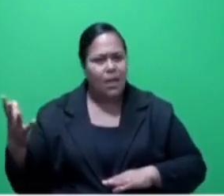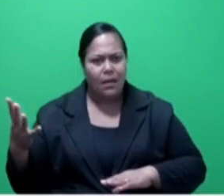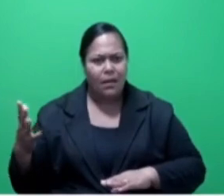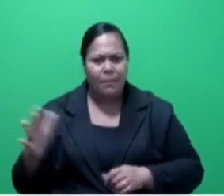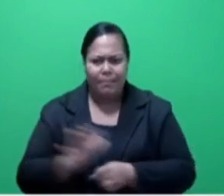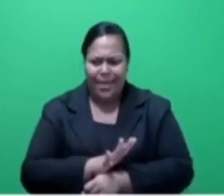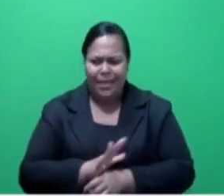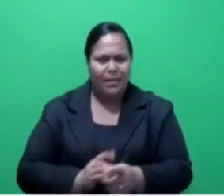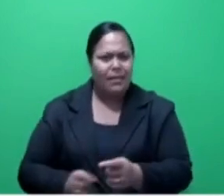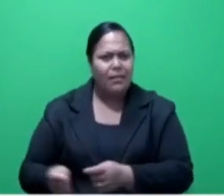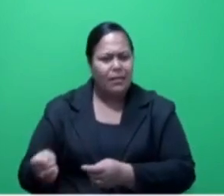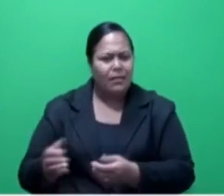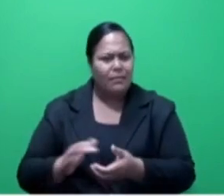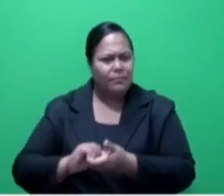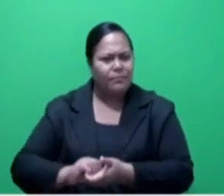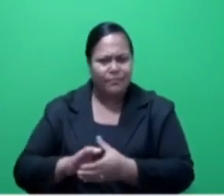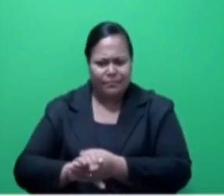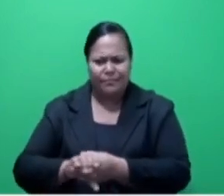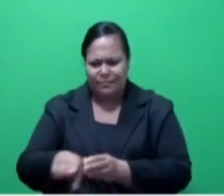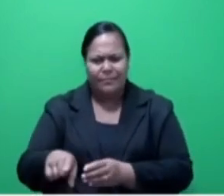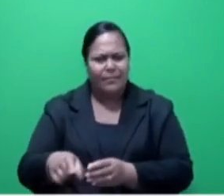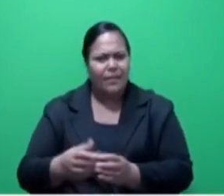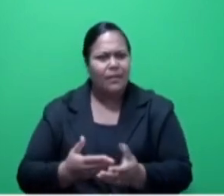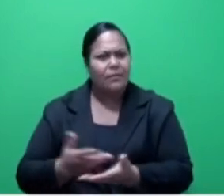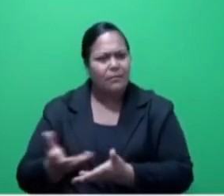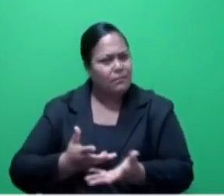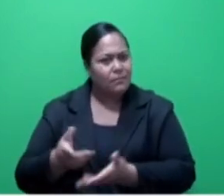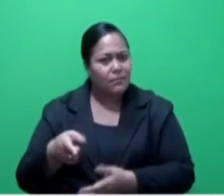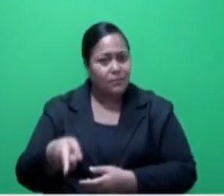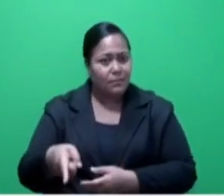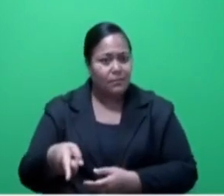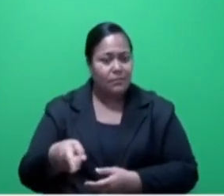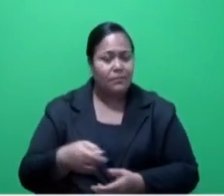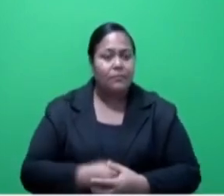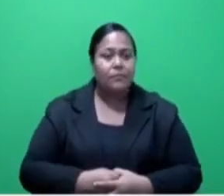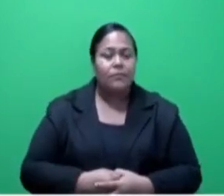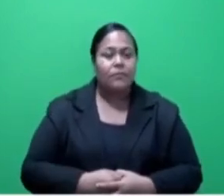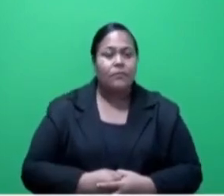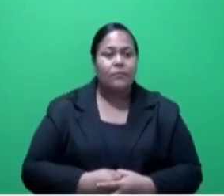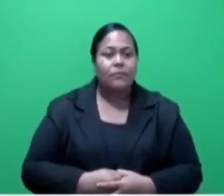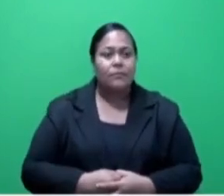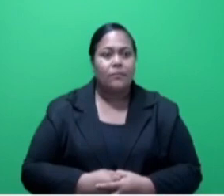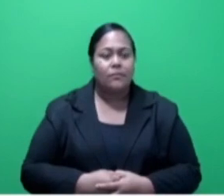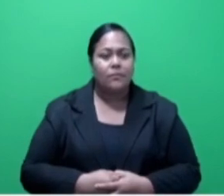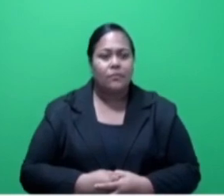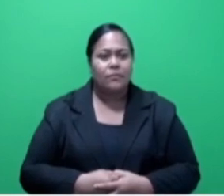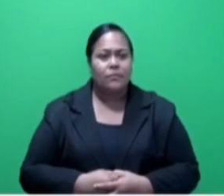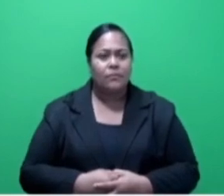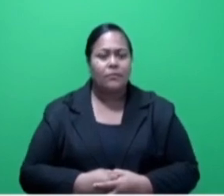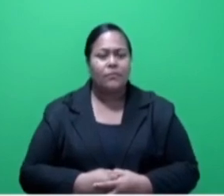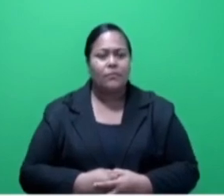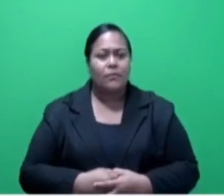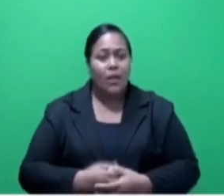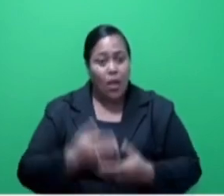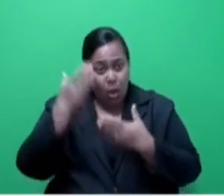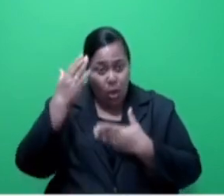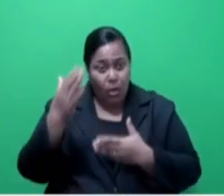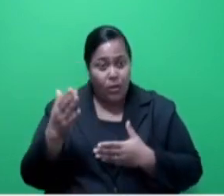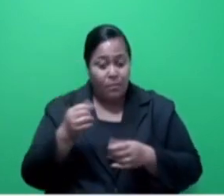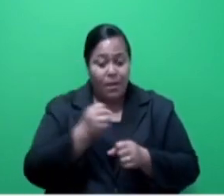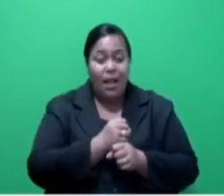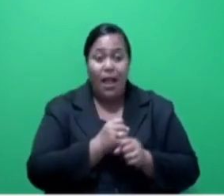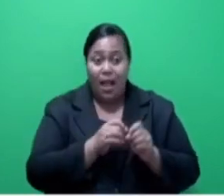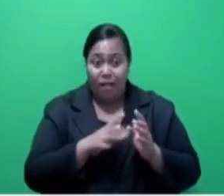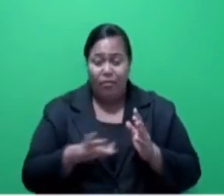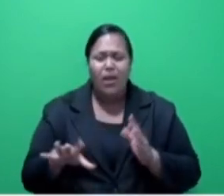And I'll tell you why there was a deal, sir. The deal was, Honorable Ngavoka talked about syndicated loans. There was actually